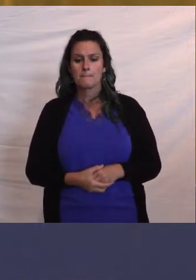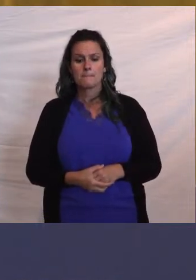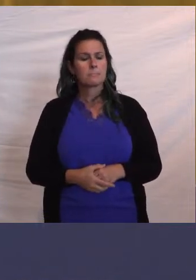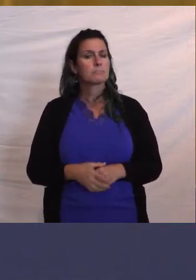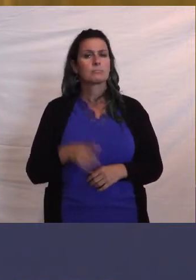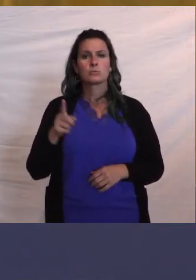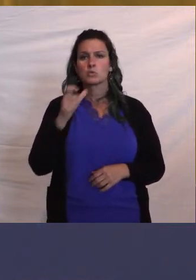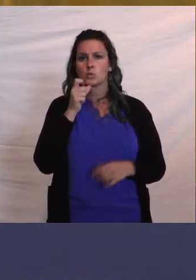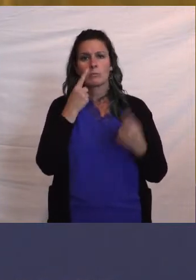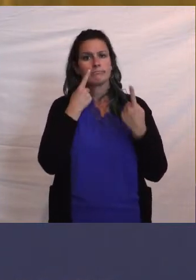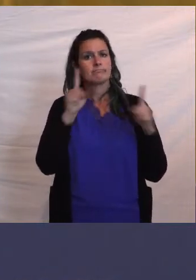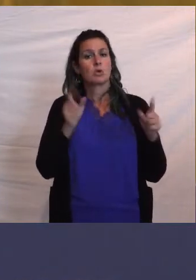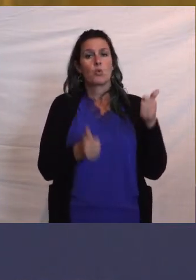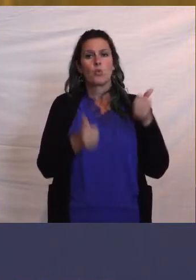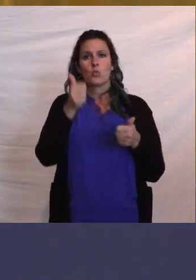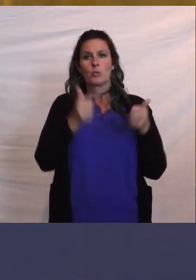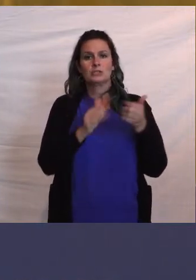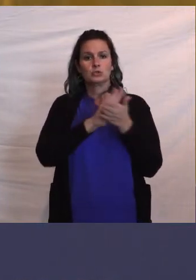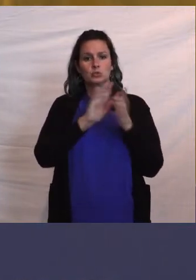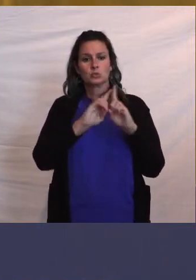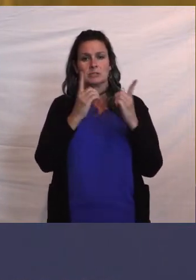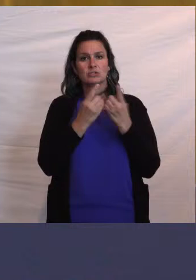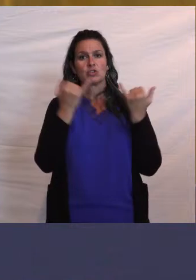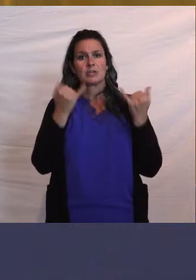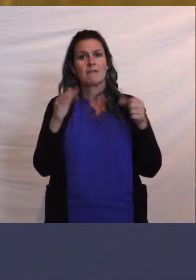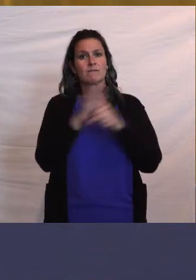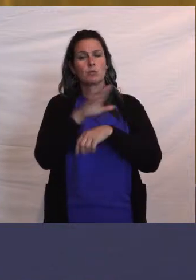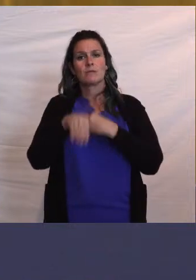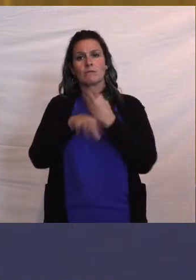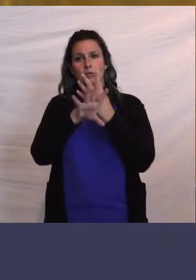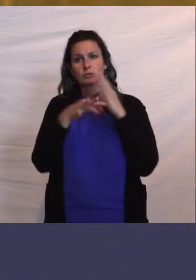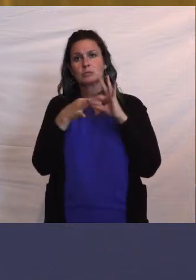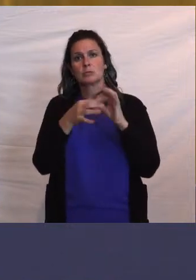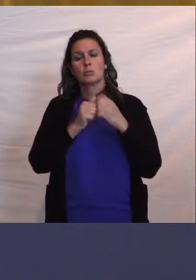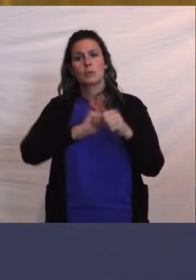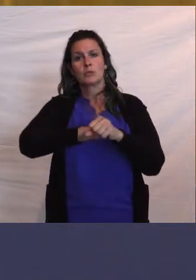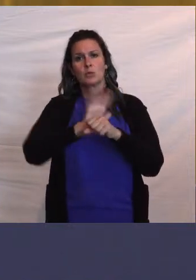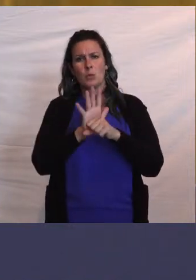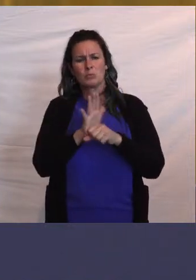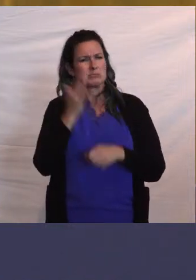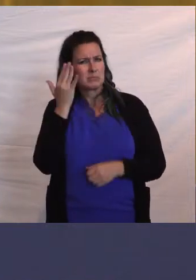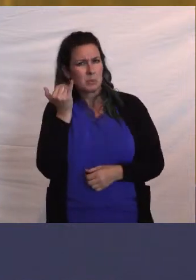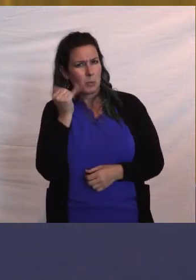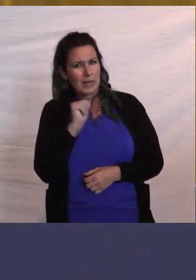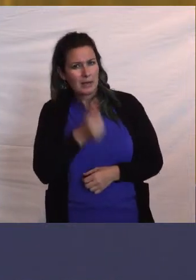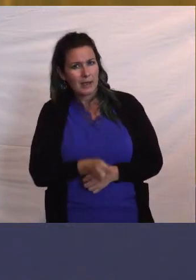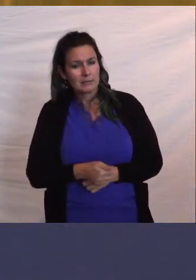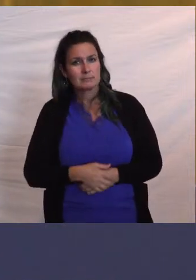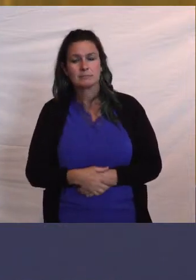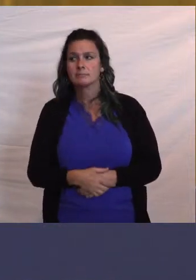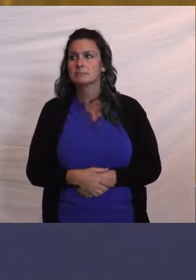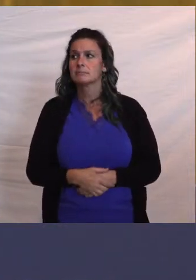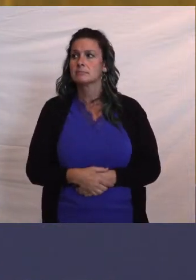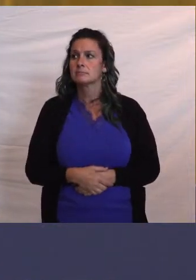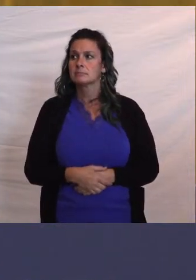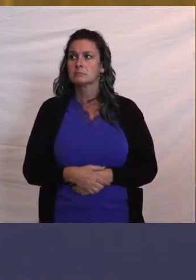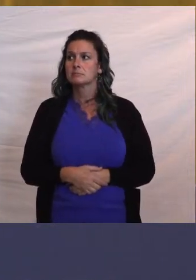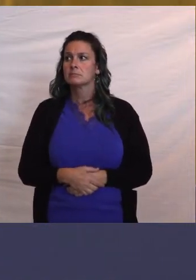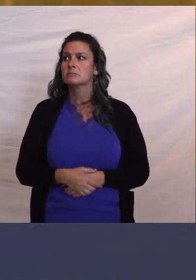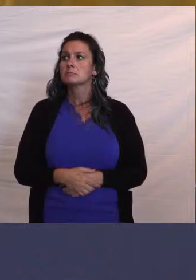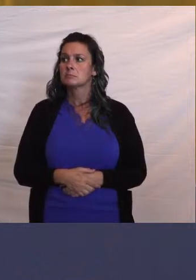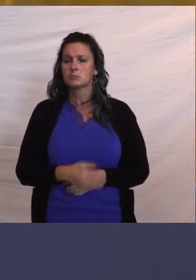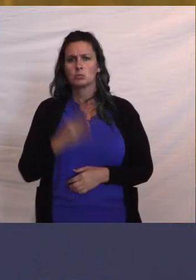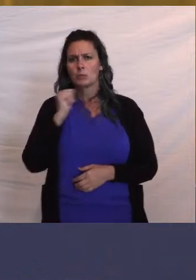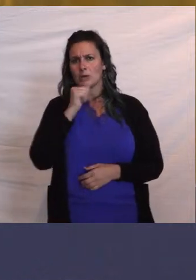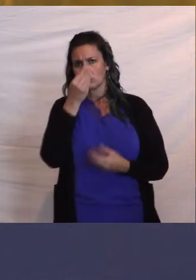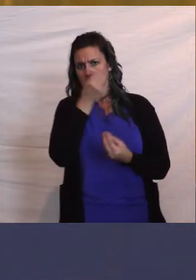not disclose which districts are now all virtual because of COVID. Could you explain why not? Why you don't